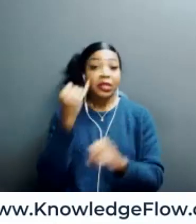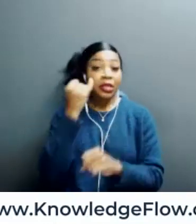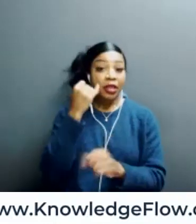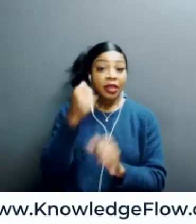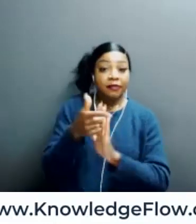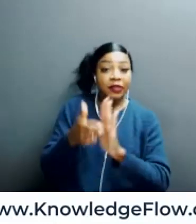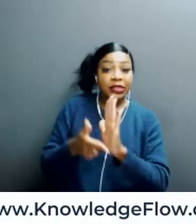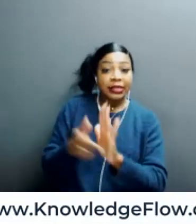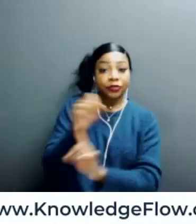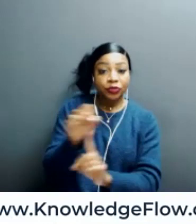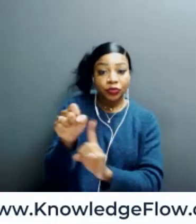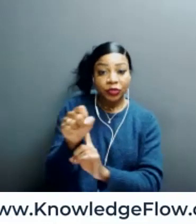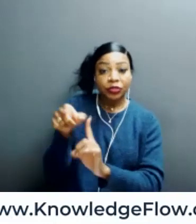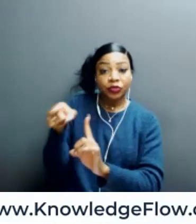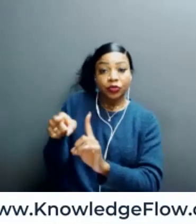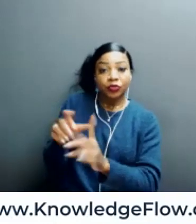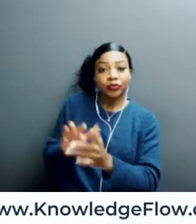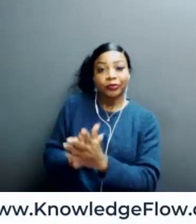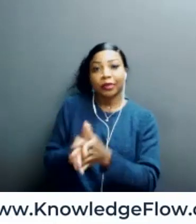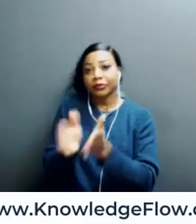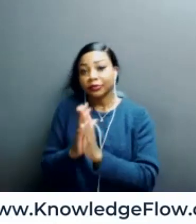have actually initiated and requested